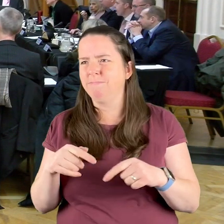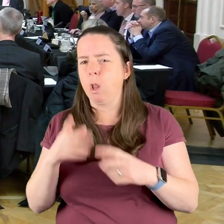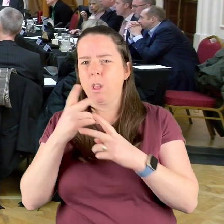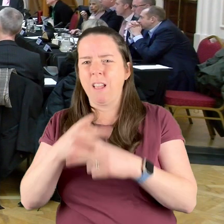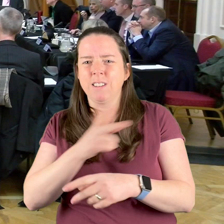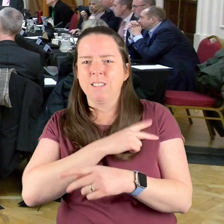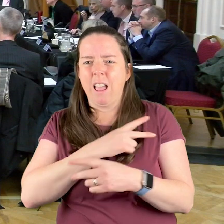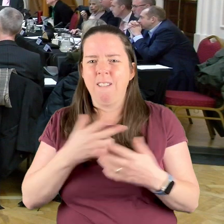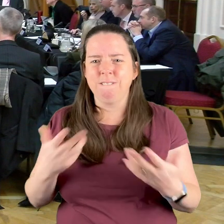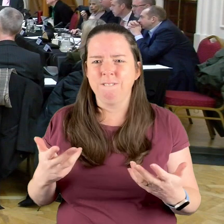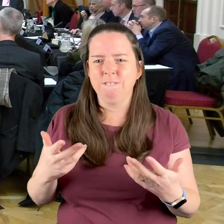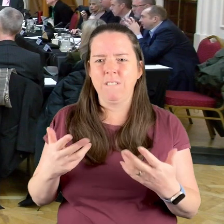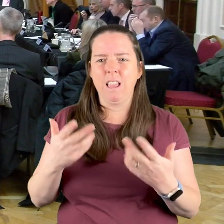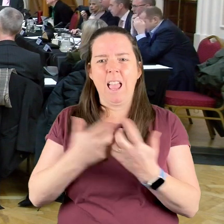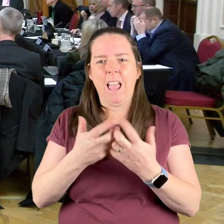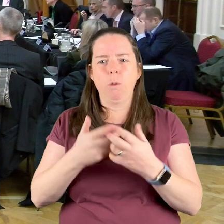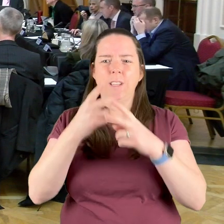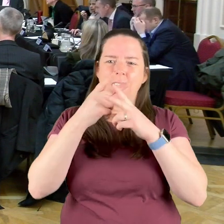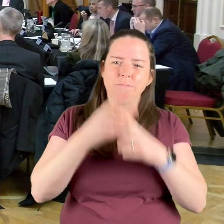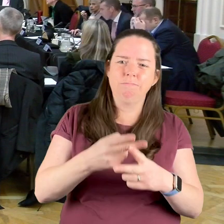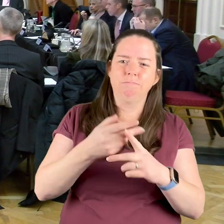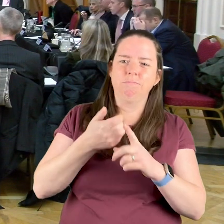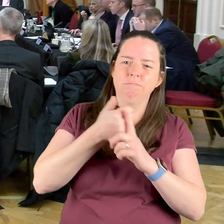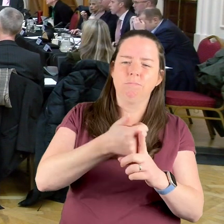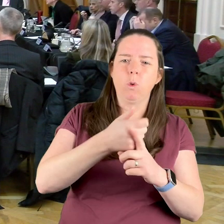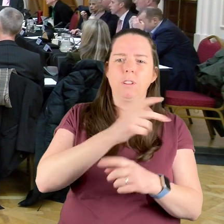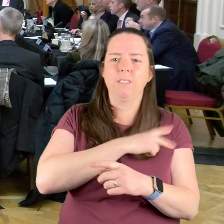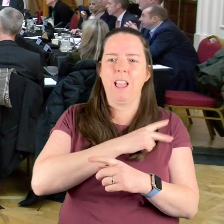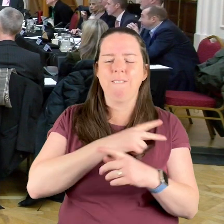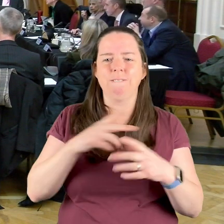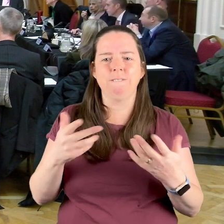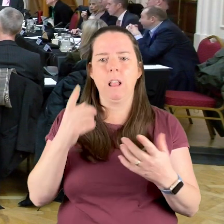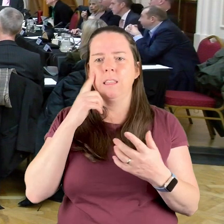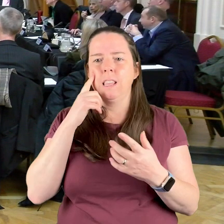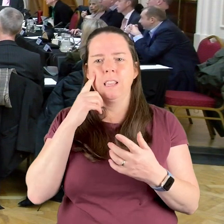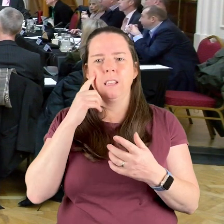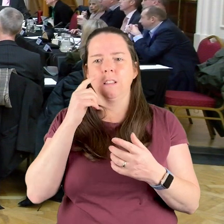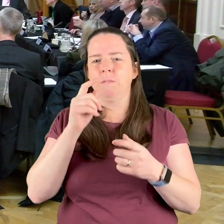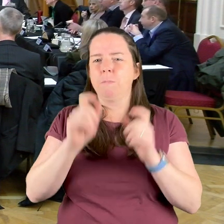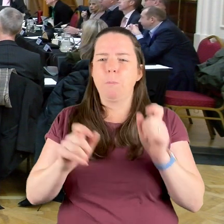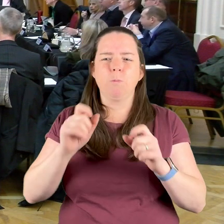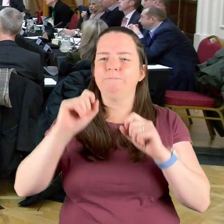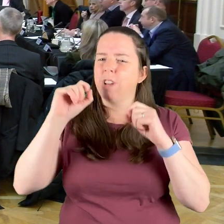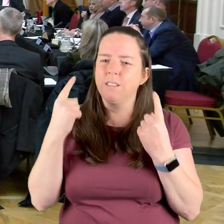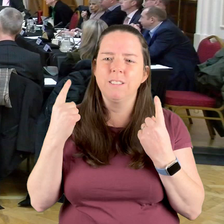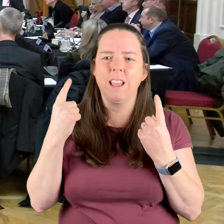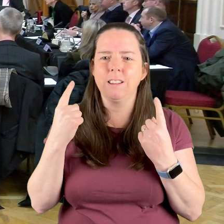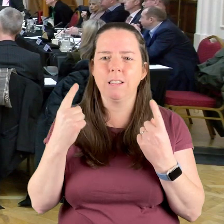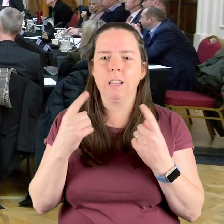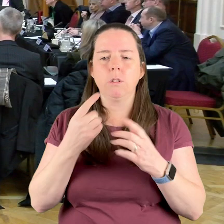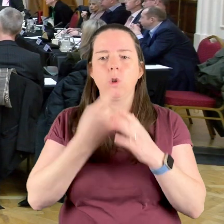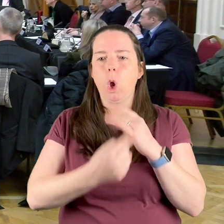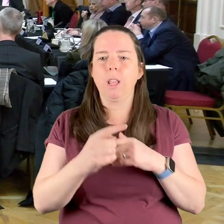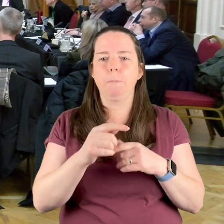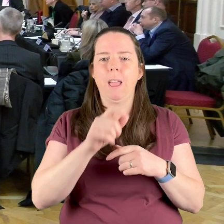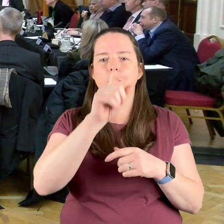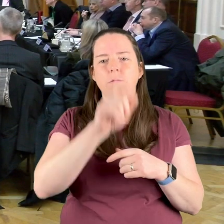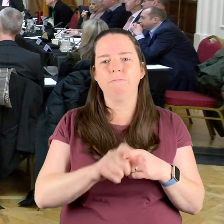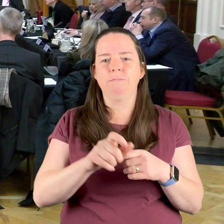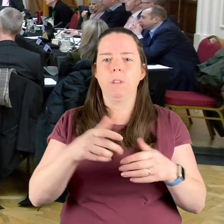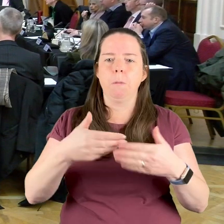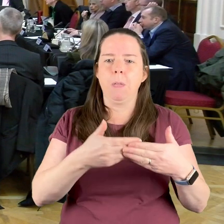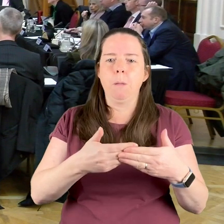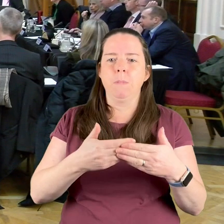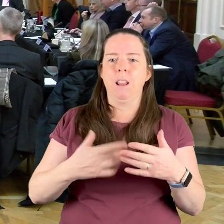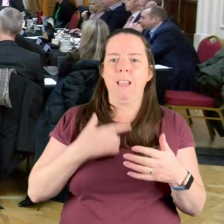we do trauma-informed care for staff in maternity. They see a lot of trauma, and I don't think people understand it. It's not just about mortality. It's